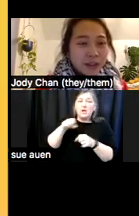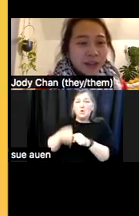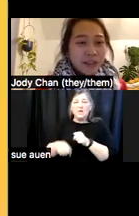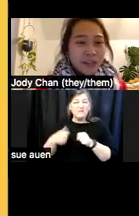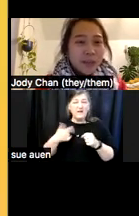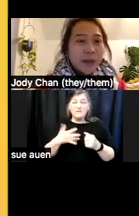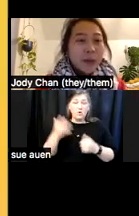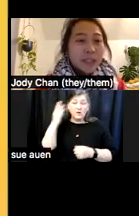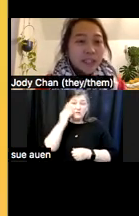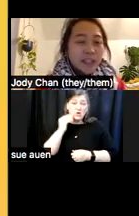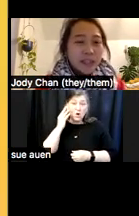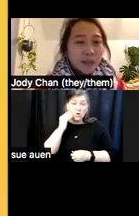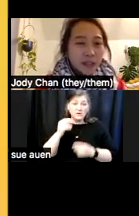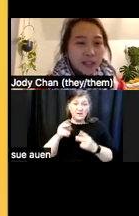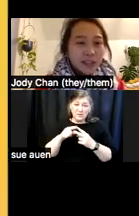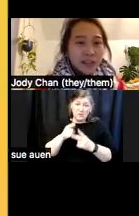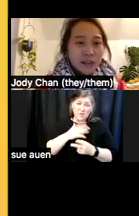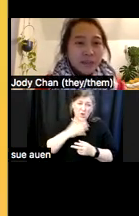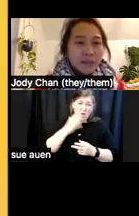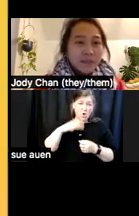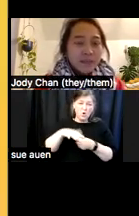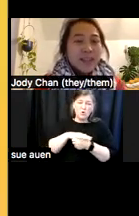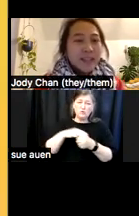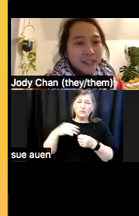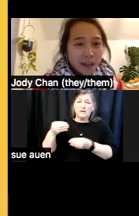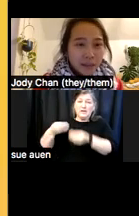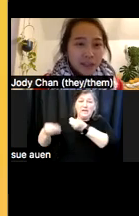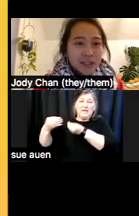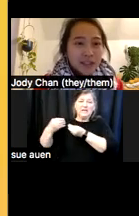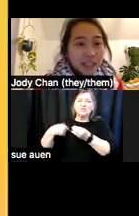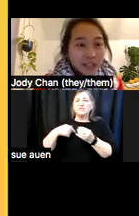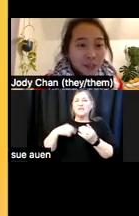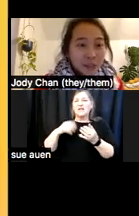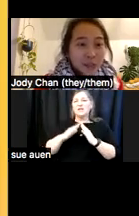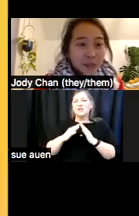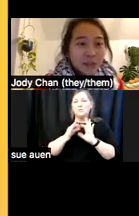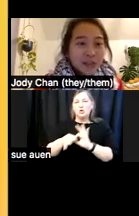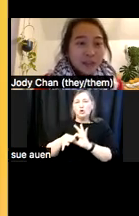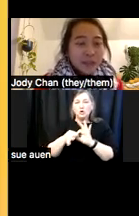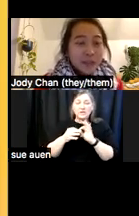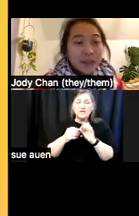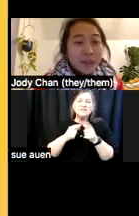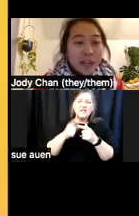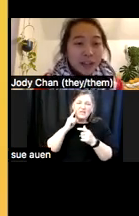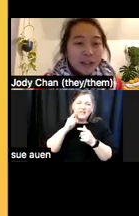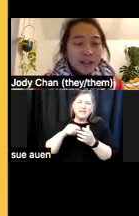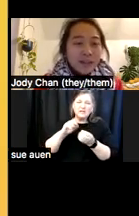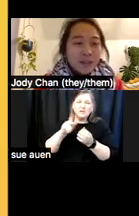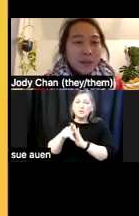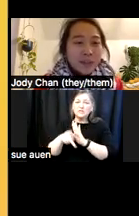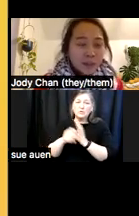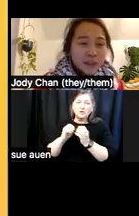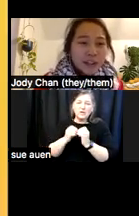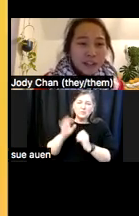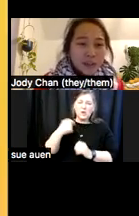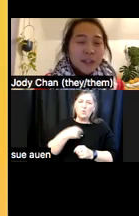known via my own lineages and communities? And connecting that with this design justice principle, principle number 9, we